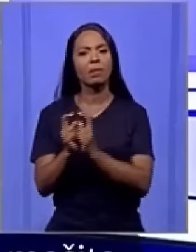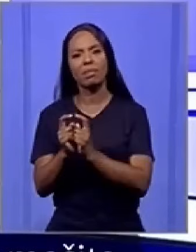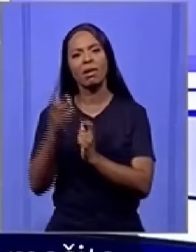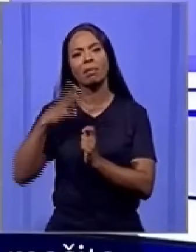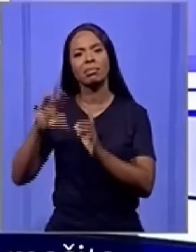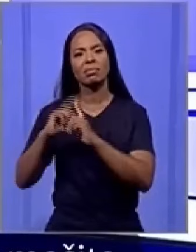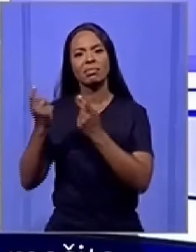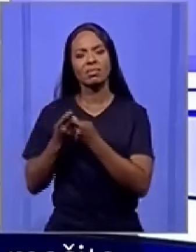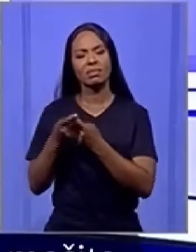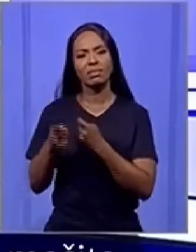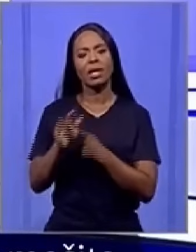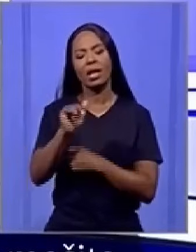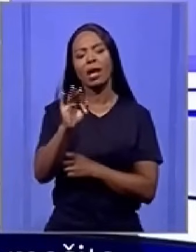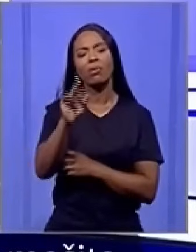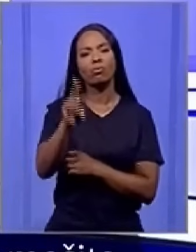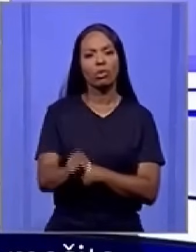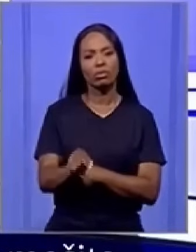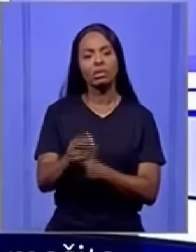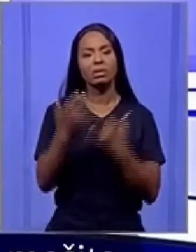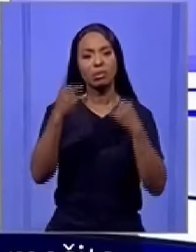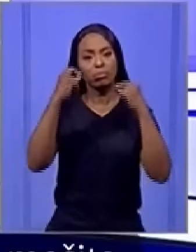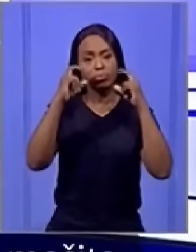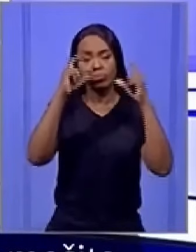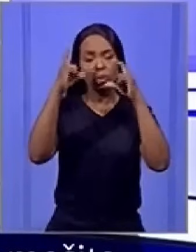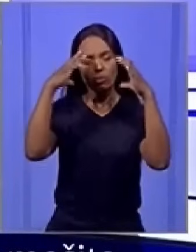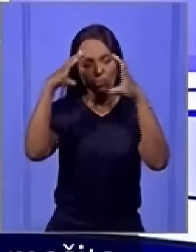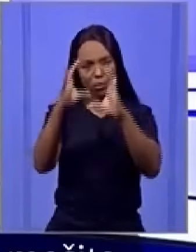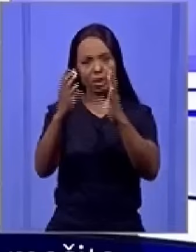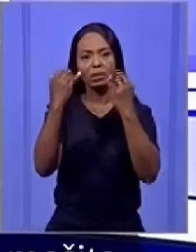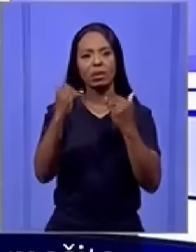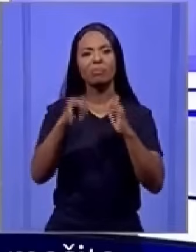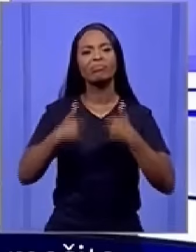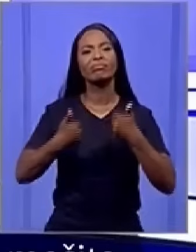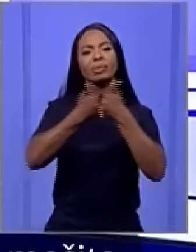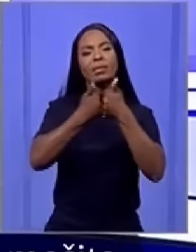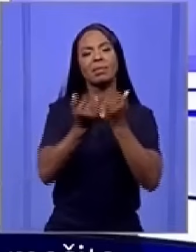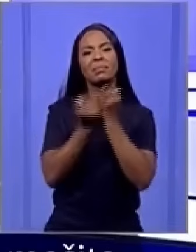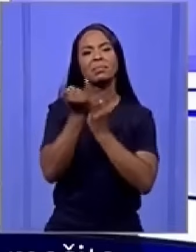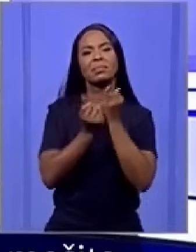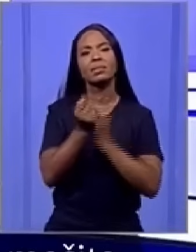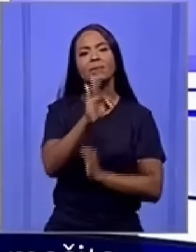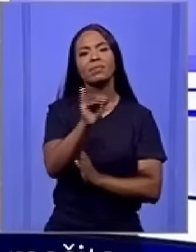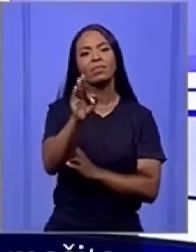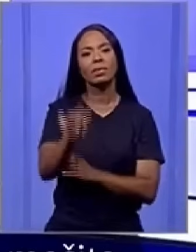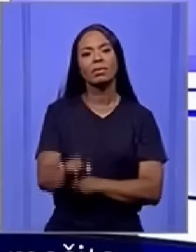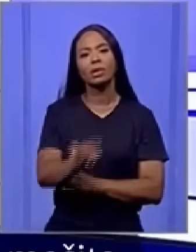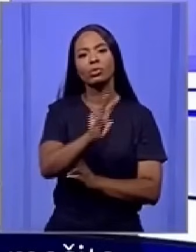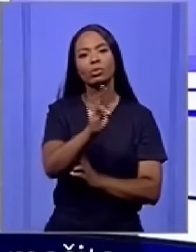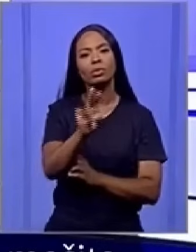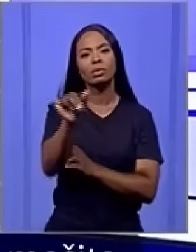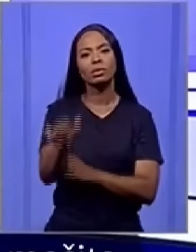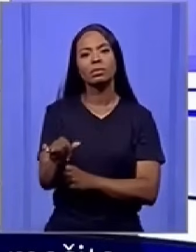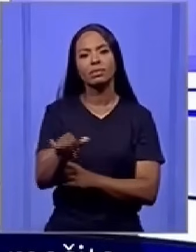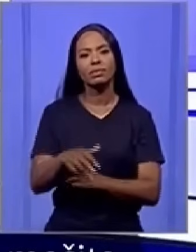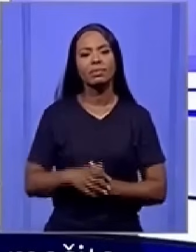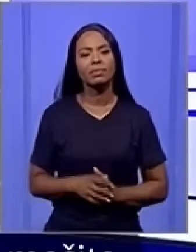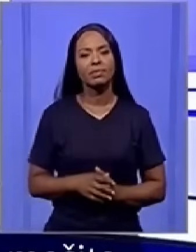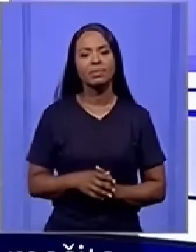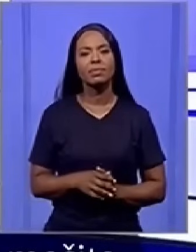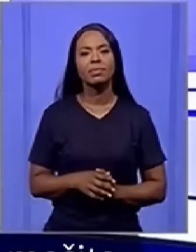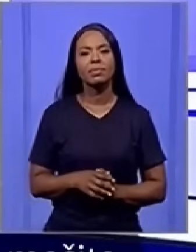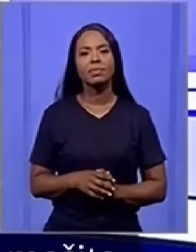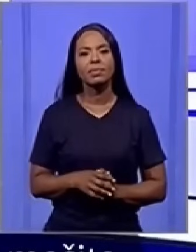of Nations ga bjalo šedi e tla lebišwa go dipapadi tša go lwela sekgoba diphadišanong ya sebjana sa lefase sa FIFA